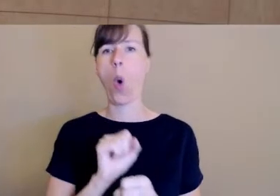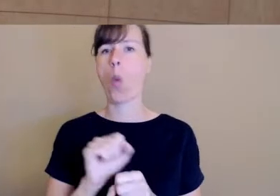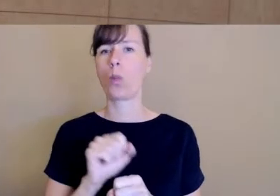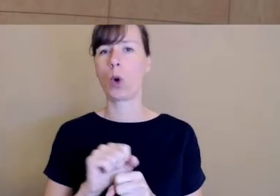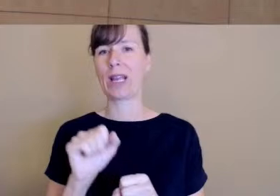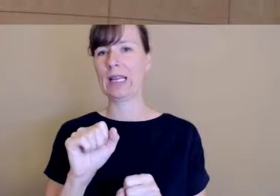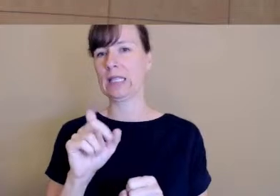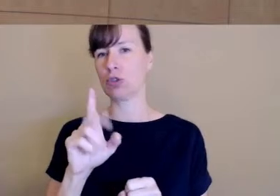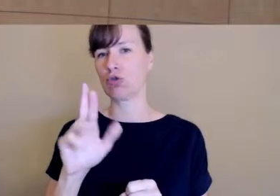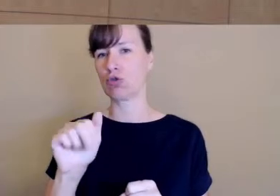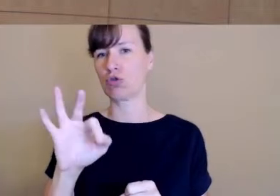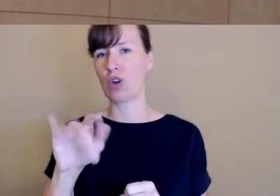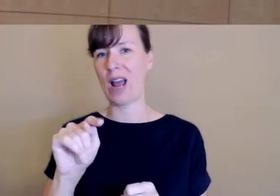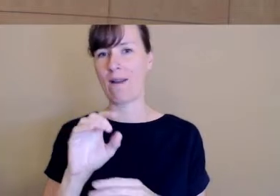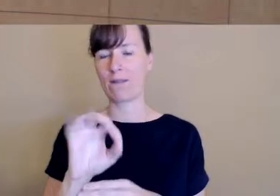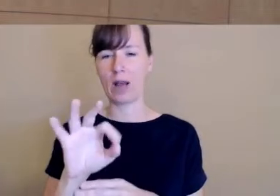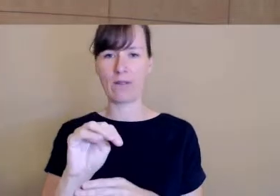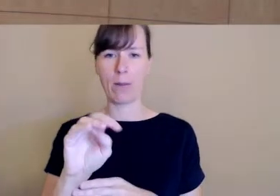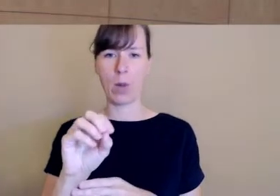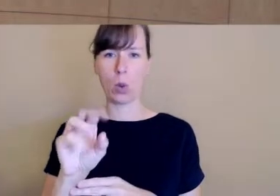of the MOU?